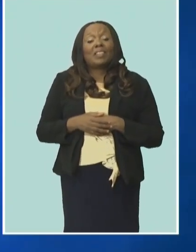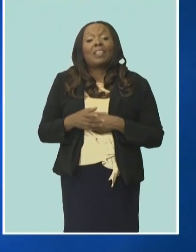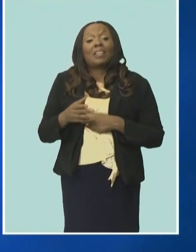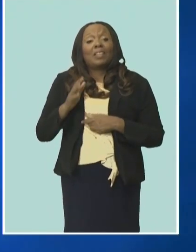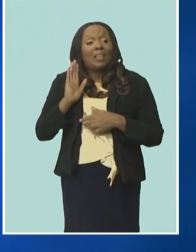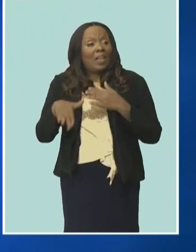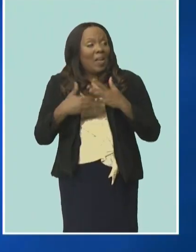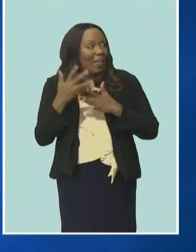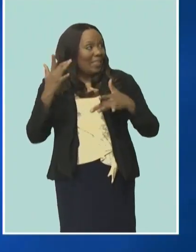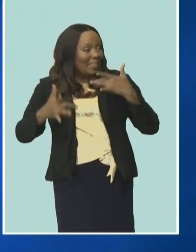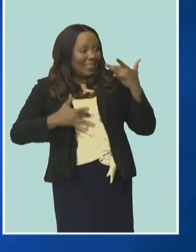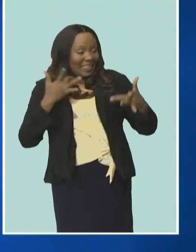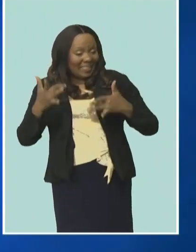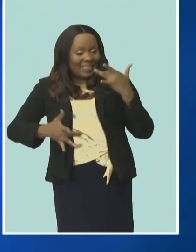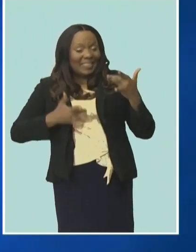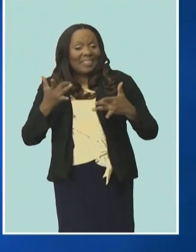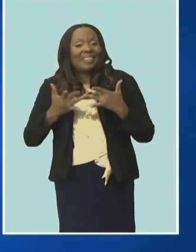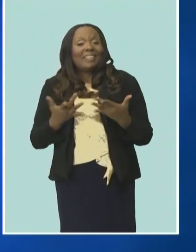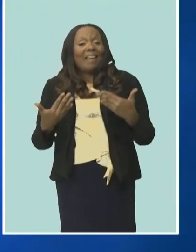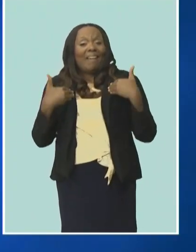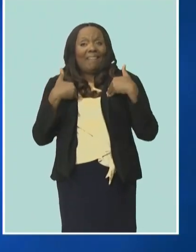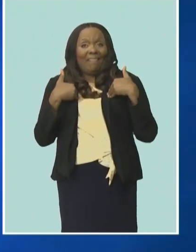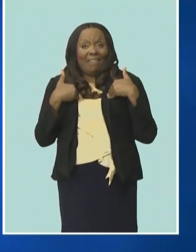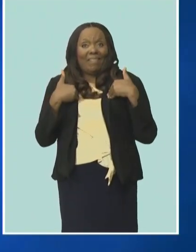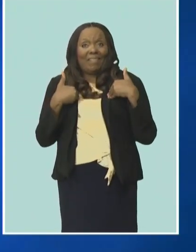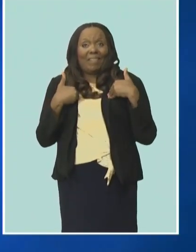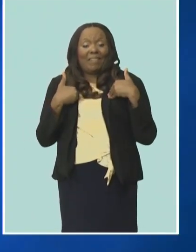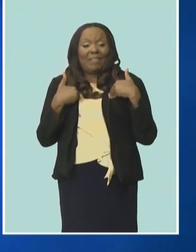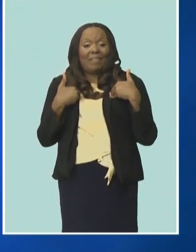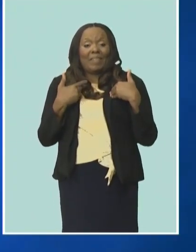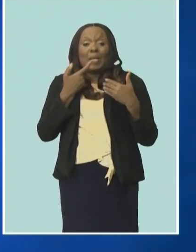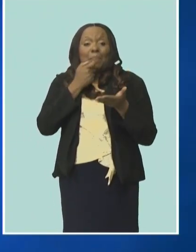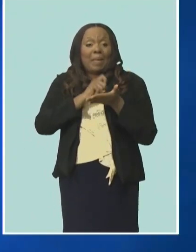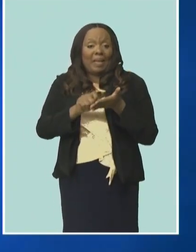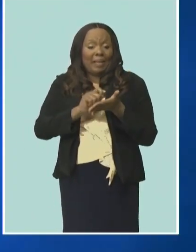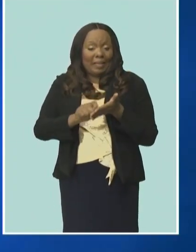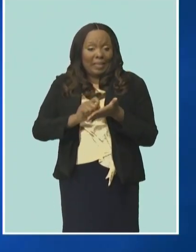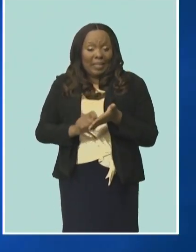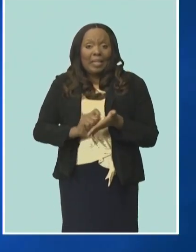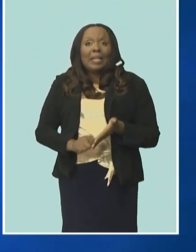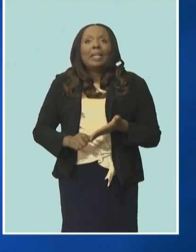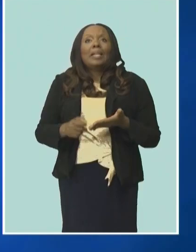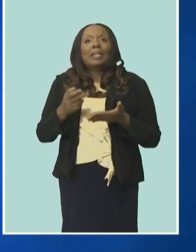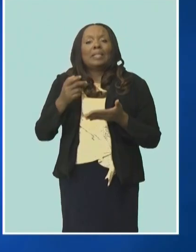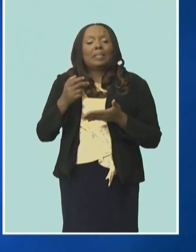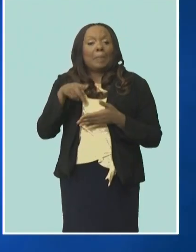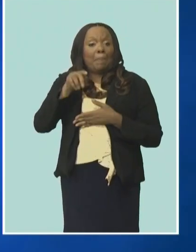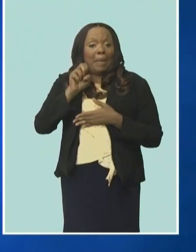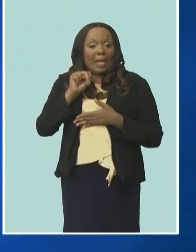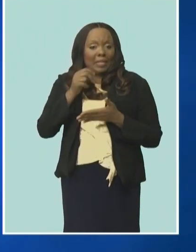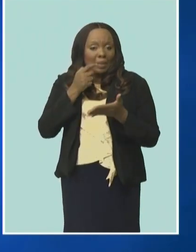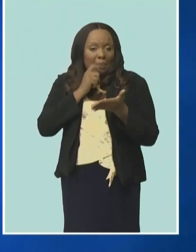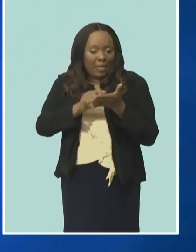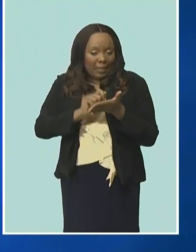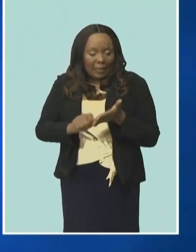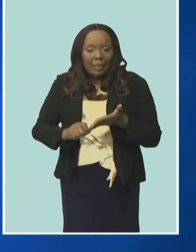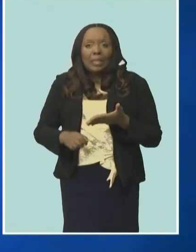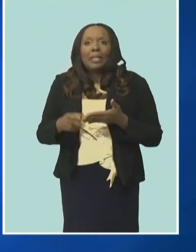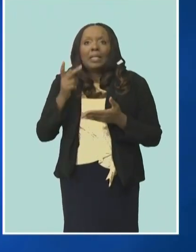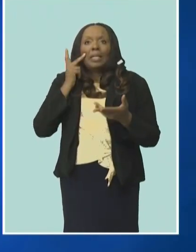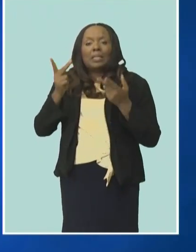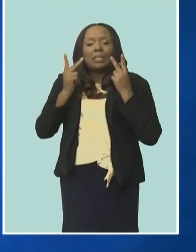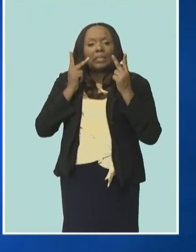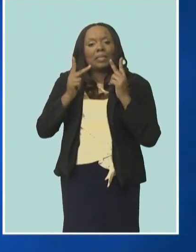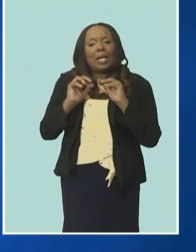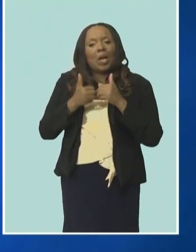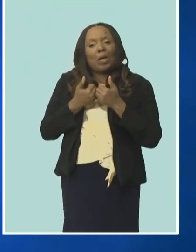excited to have these pens and see what they can do and to explore them on a much